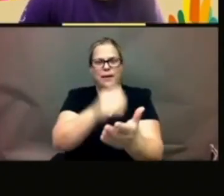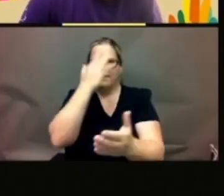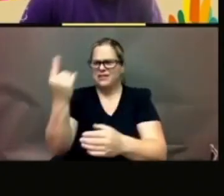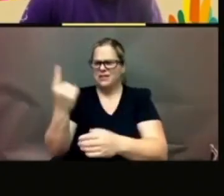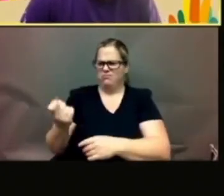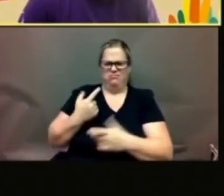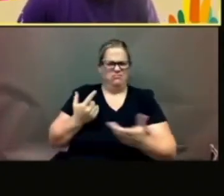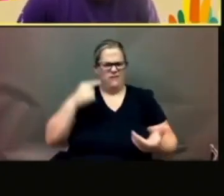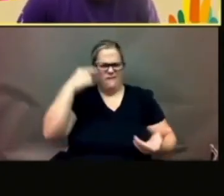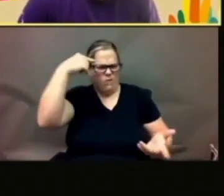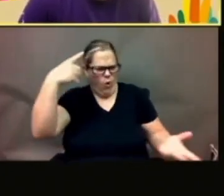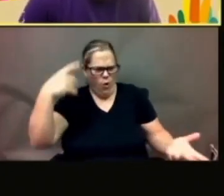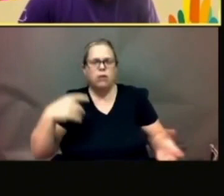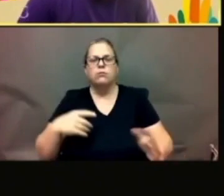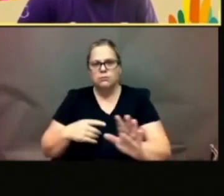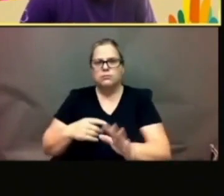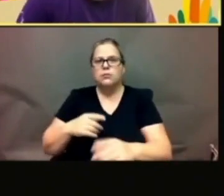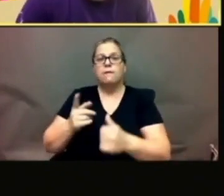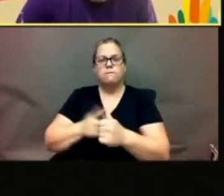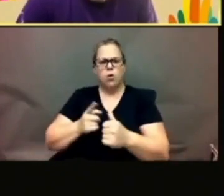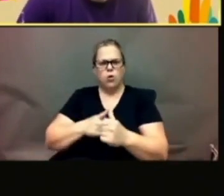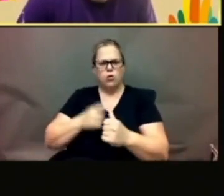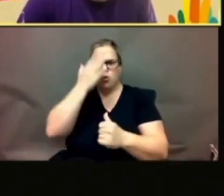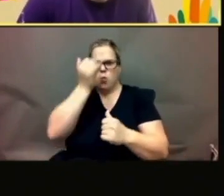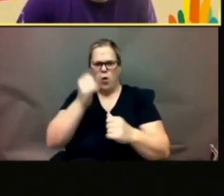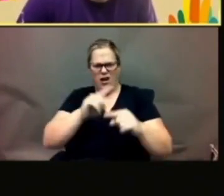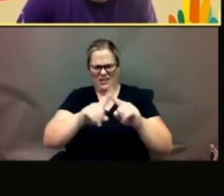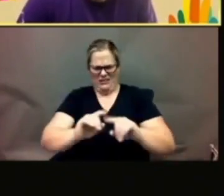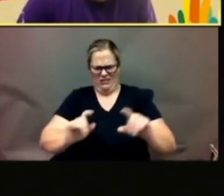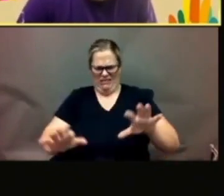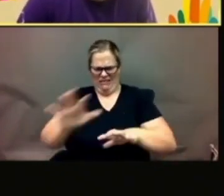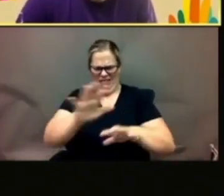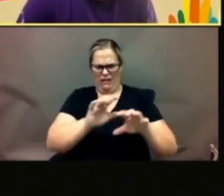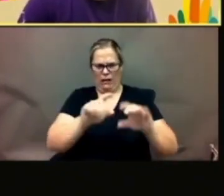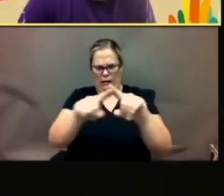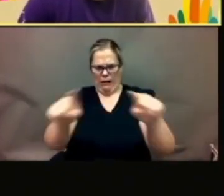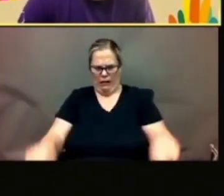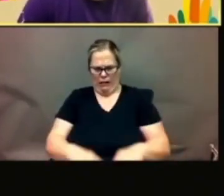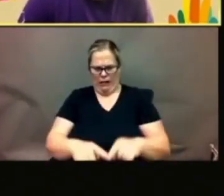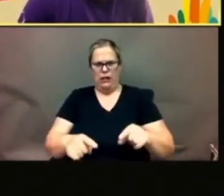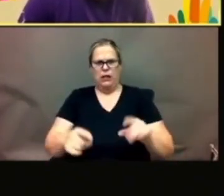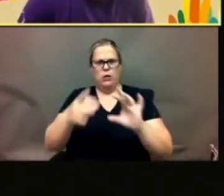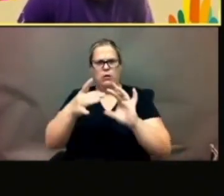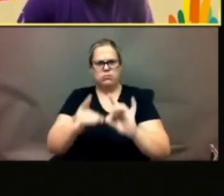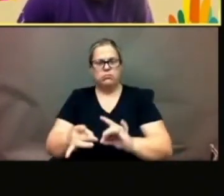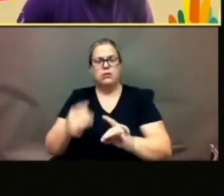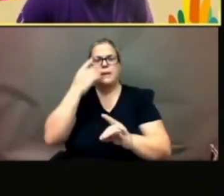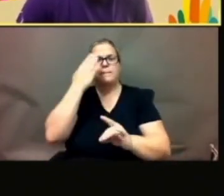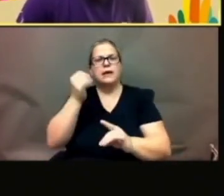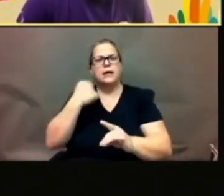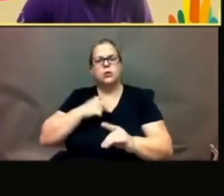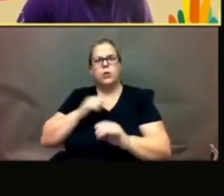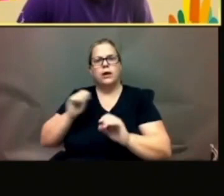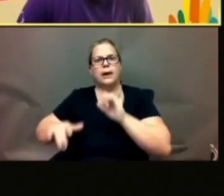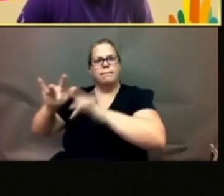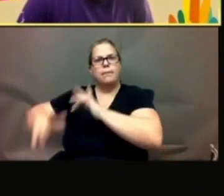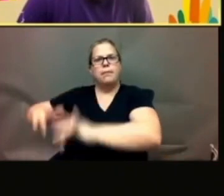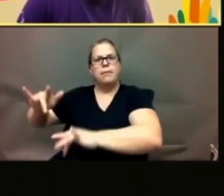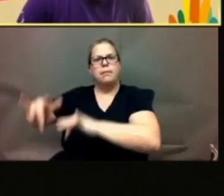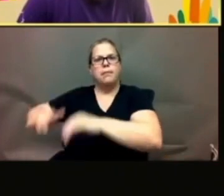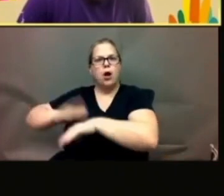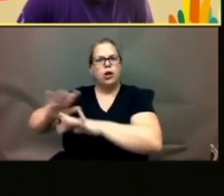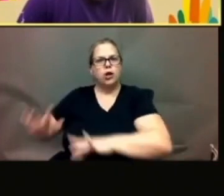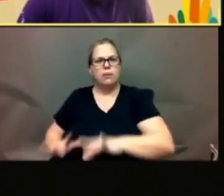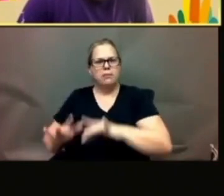the chat. So first of sure. all, why are we connecting all these different objects with wires? It's so that we can press keys on the computer. Why do you want to do that?